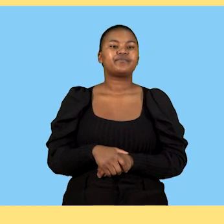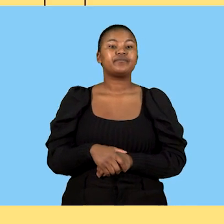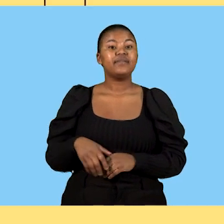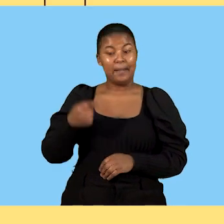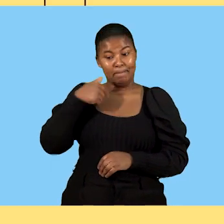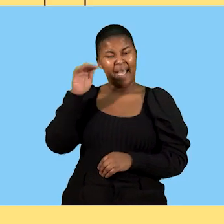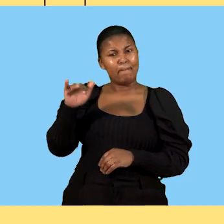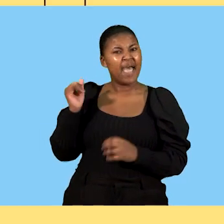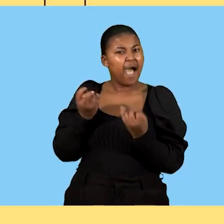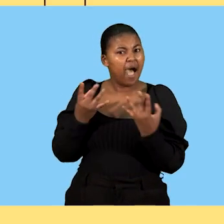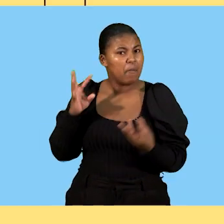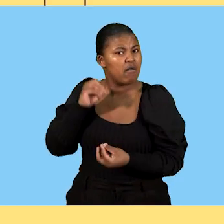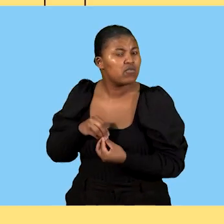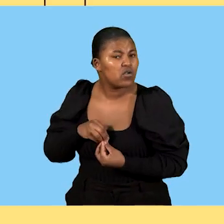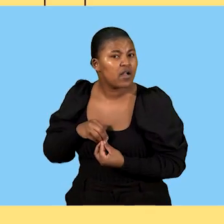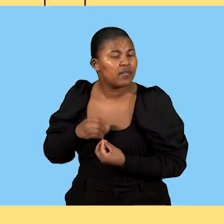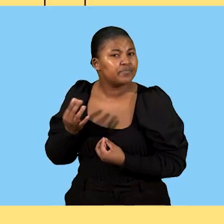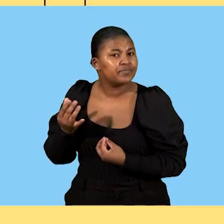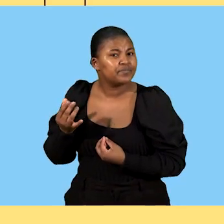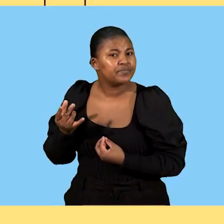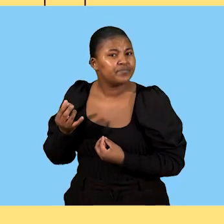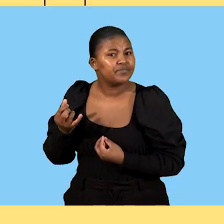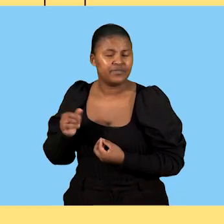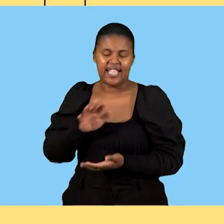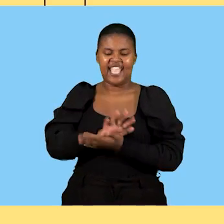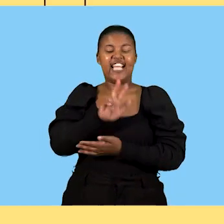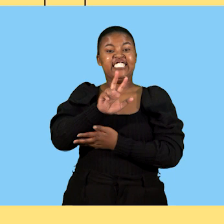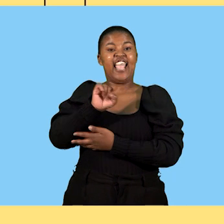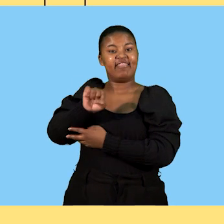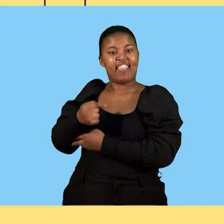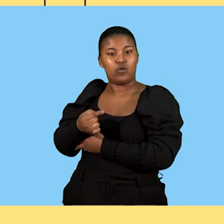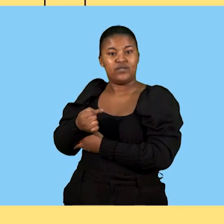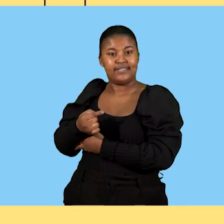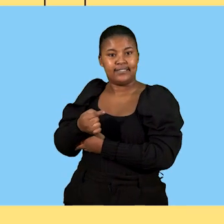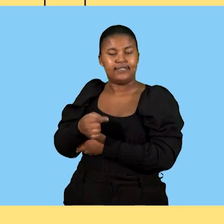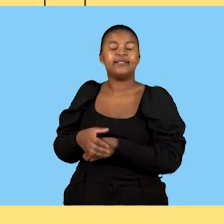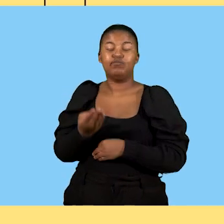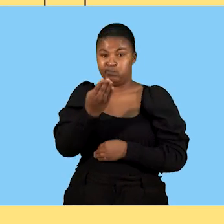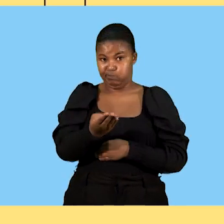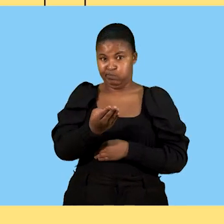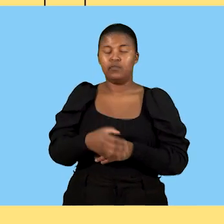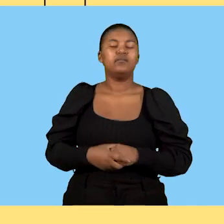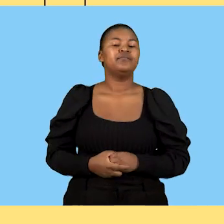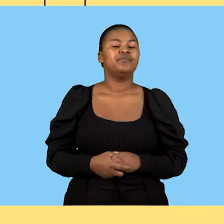800. And for my bank, the balance brought down was 18,000. There it is.